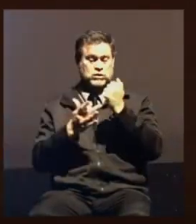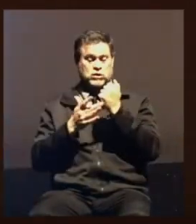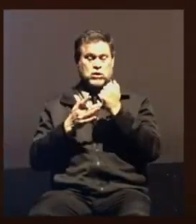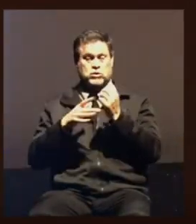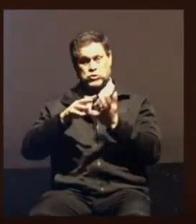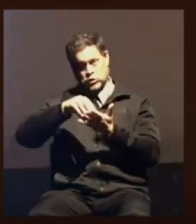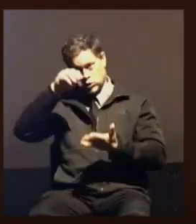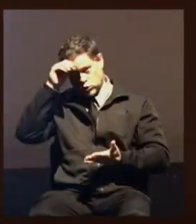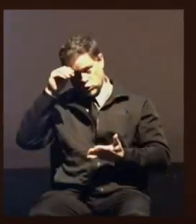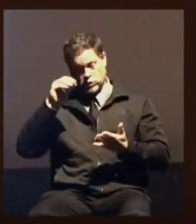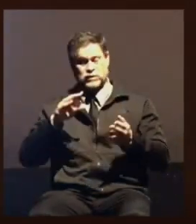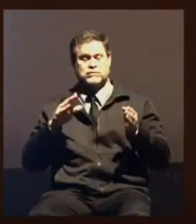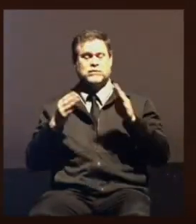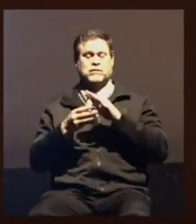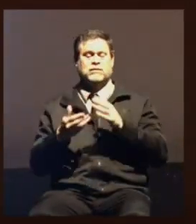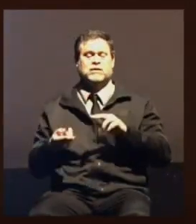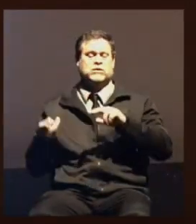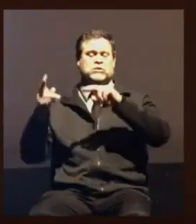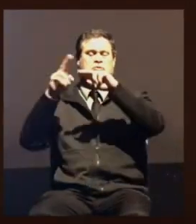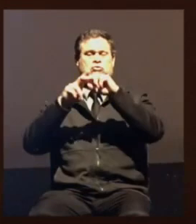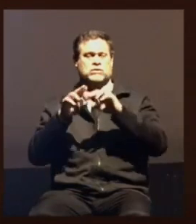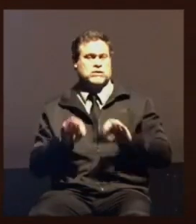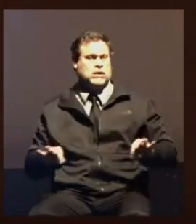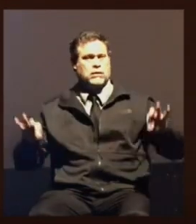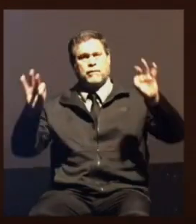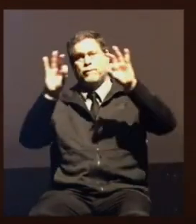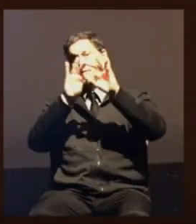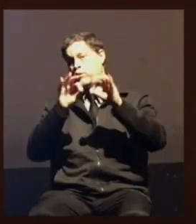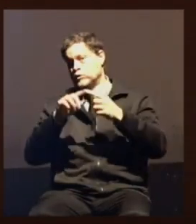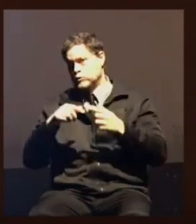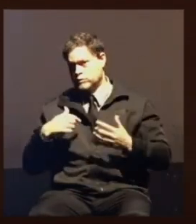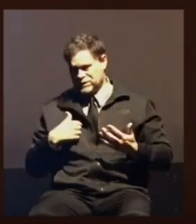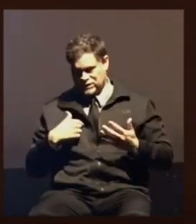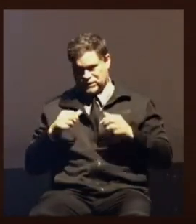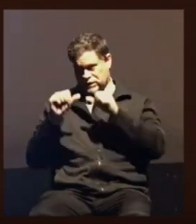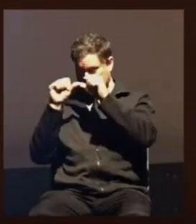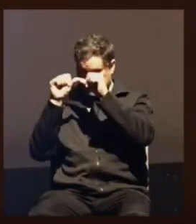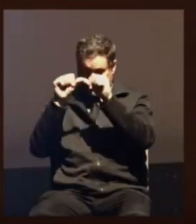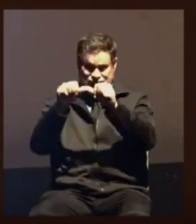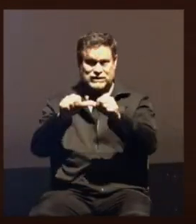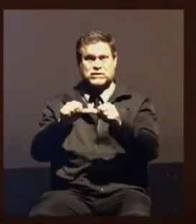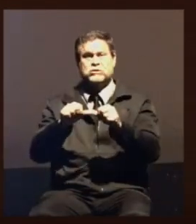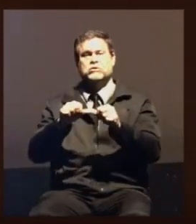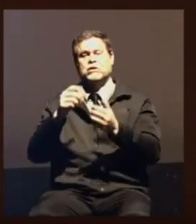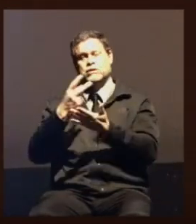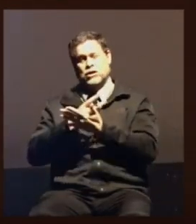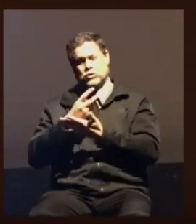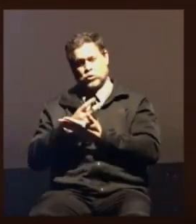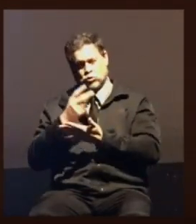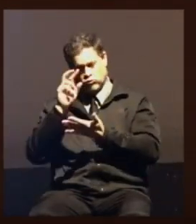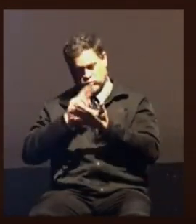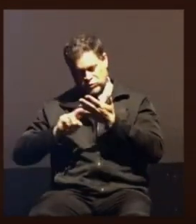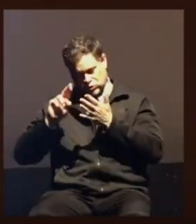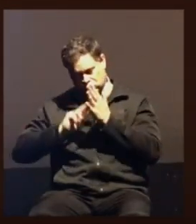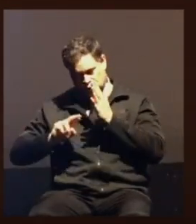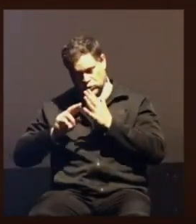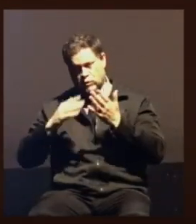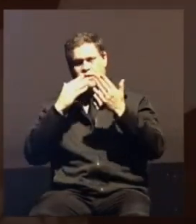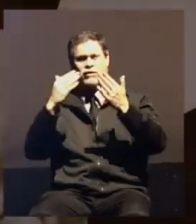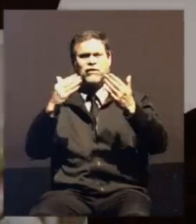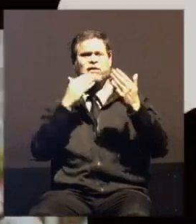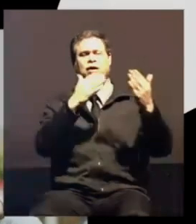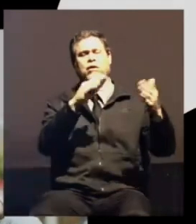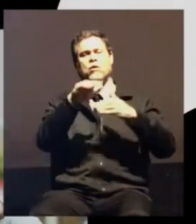learn has become increasingly important to me as I continue my doctoral research. I want to thank all